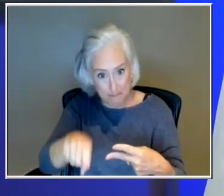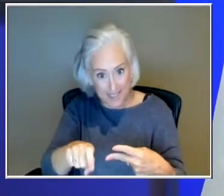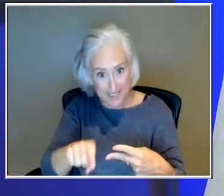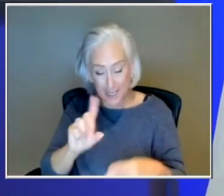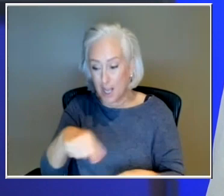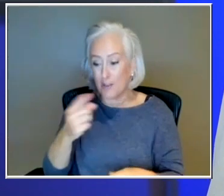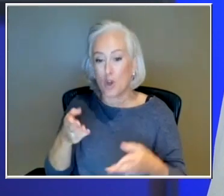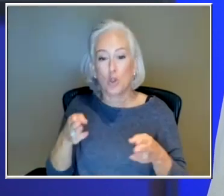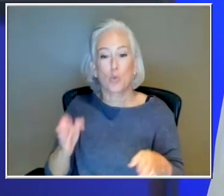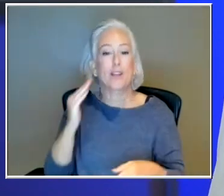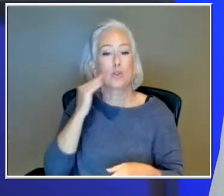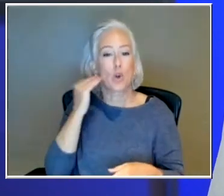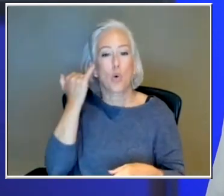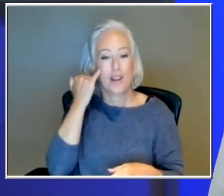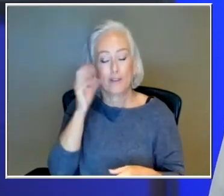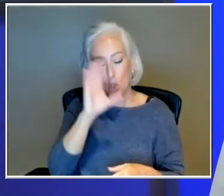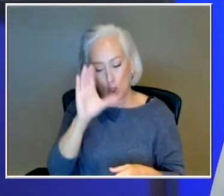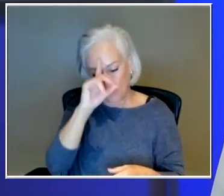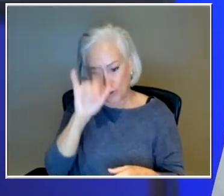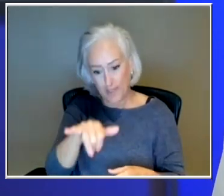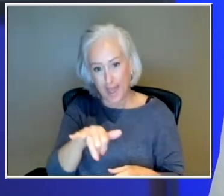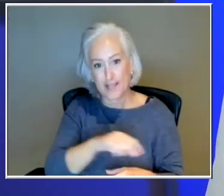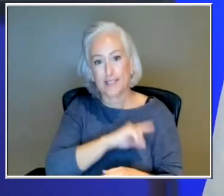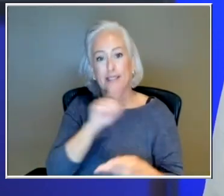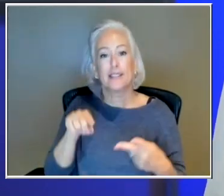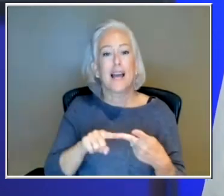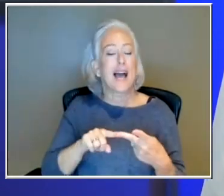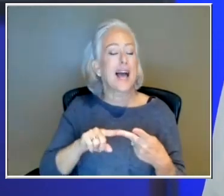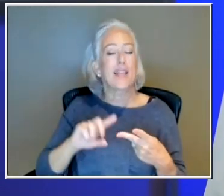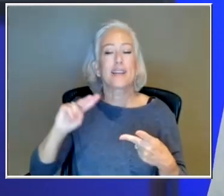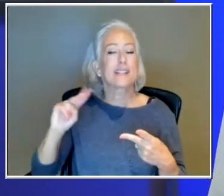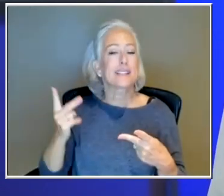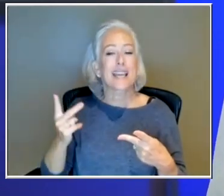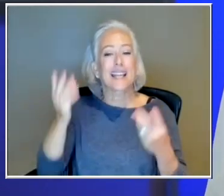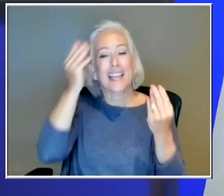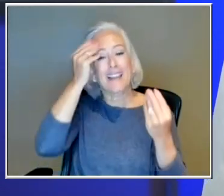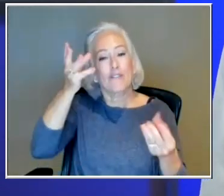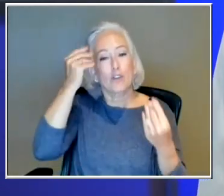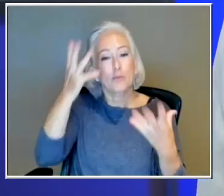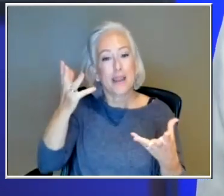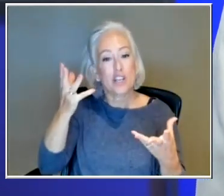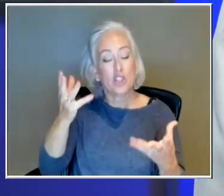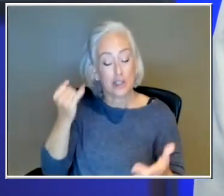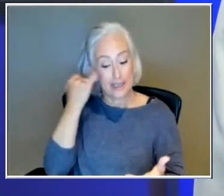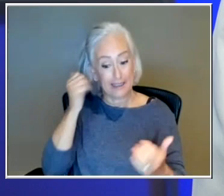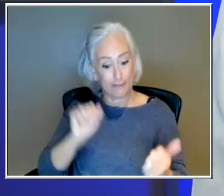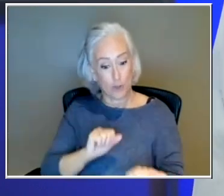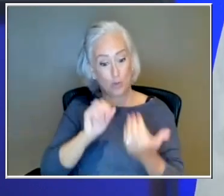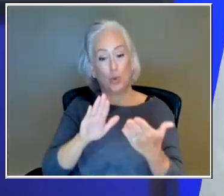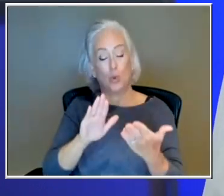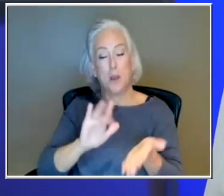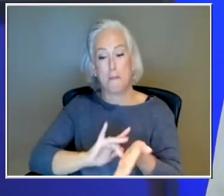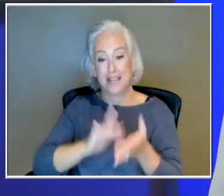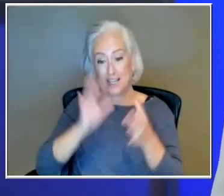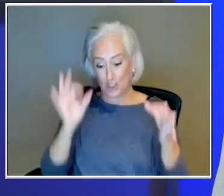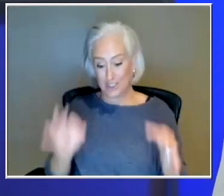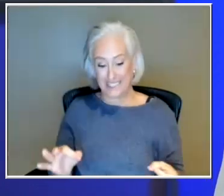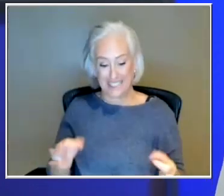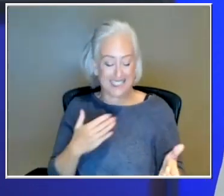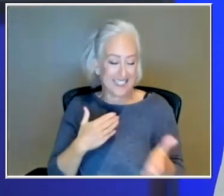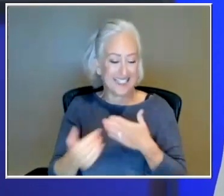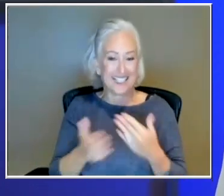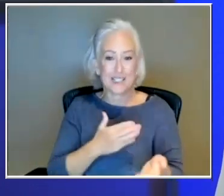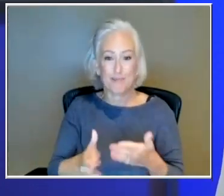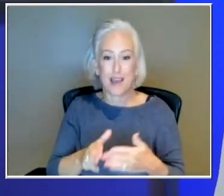it. The second is as kind of a theme from this, is information. So if you're facing a medical decision, doesn't matter if it's prostate cancer or something